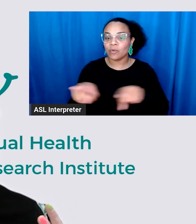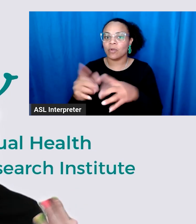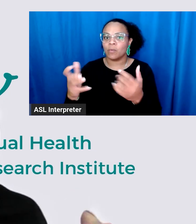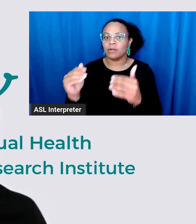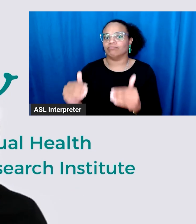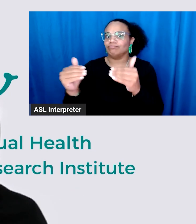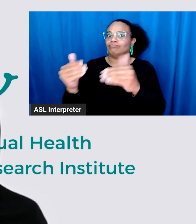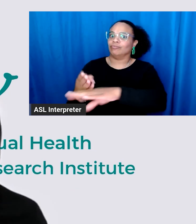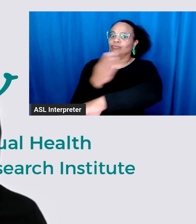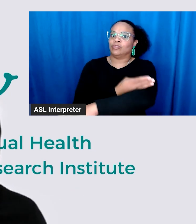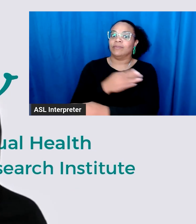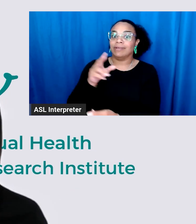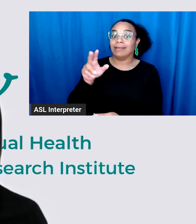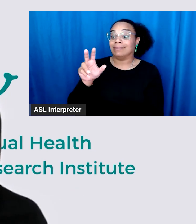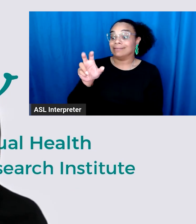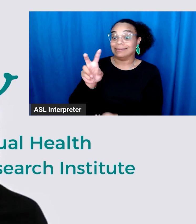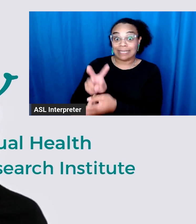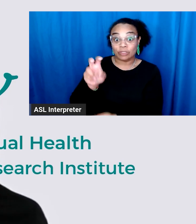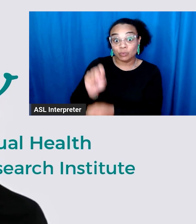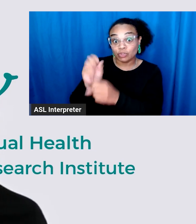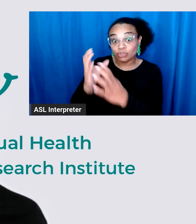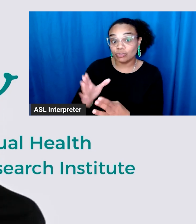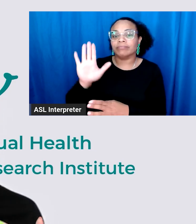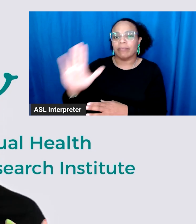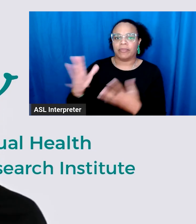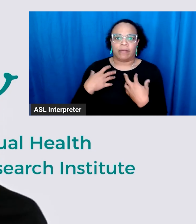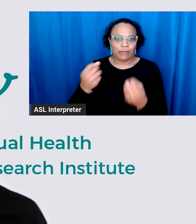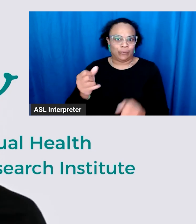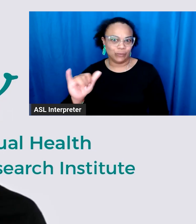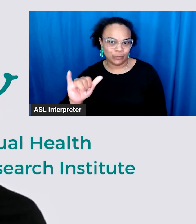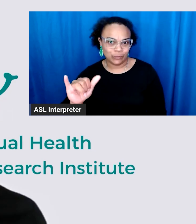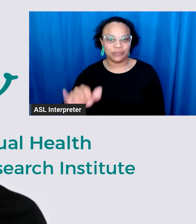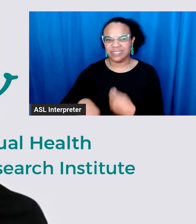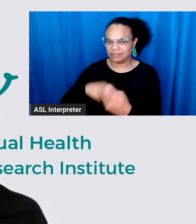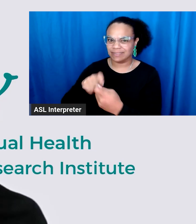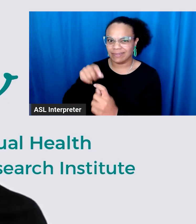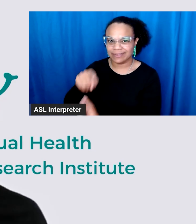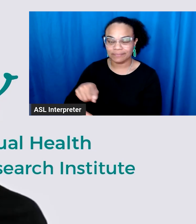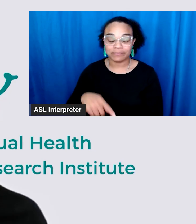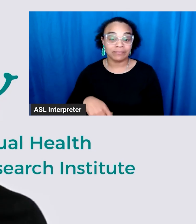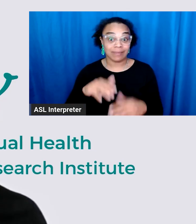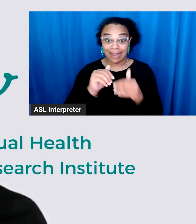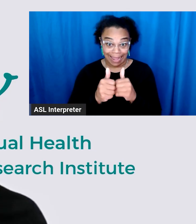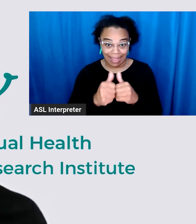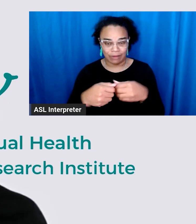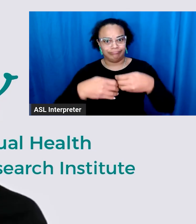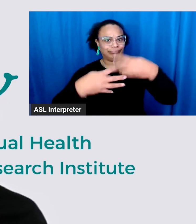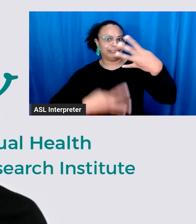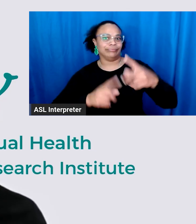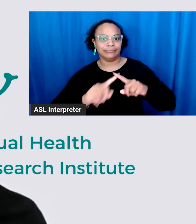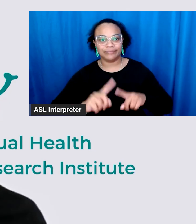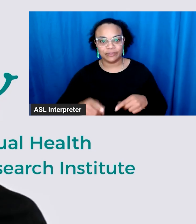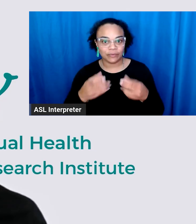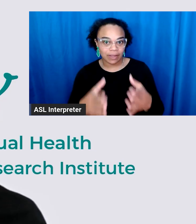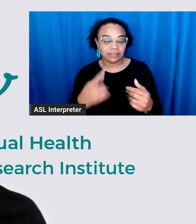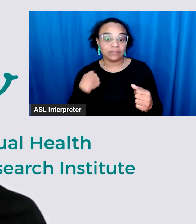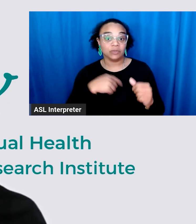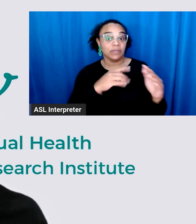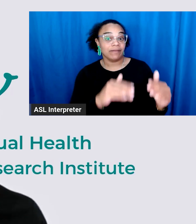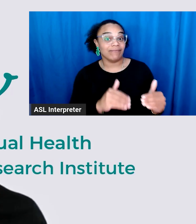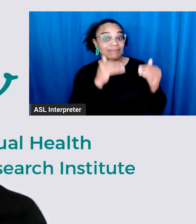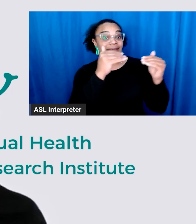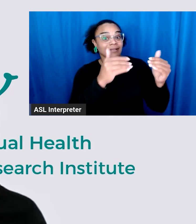well-being of sex workers in particular. We do this through numerous ways. Mainly, we advance sex